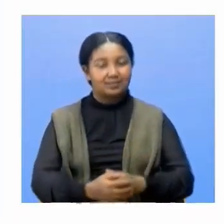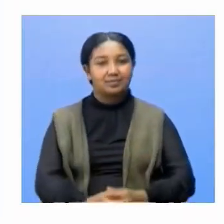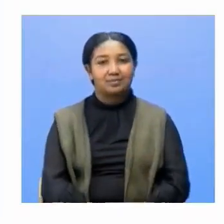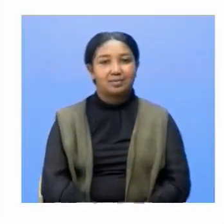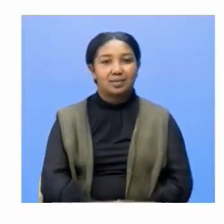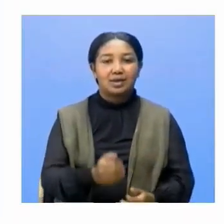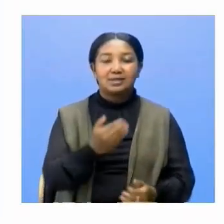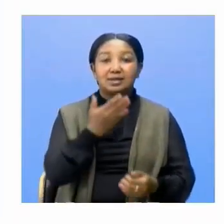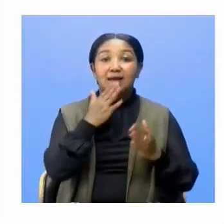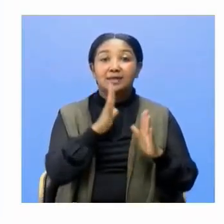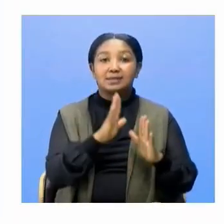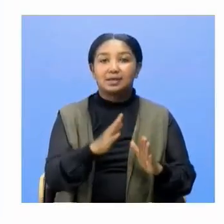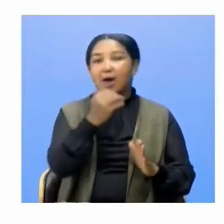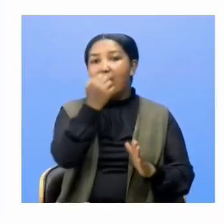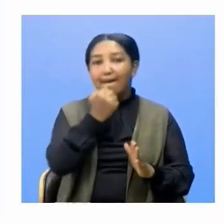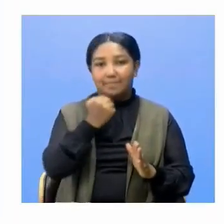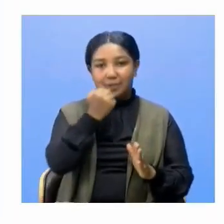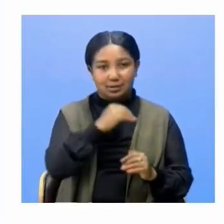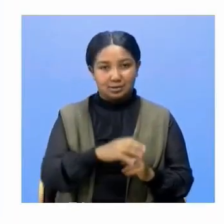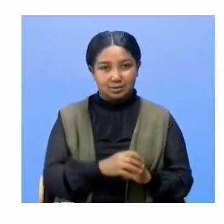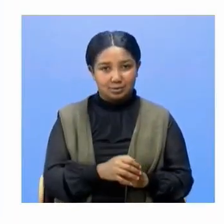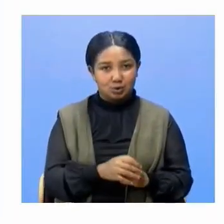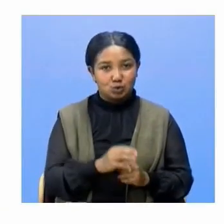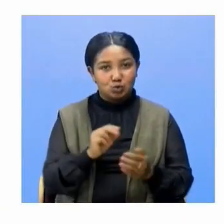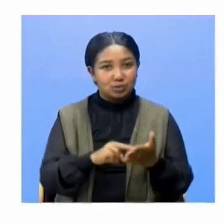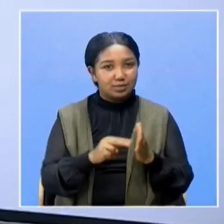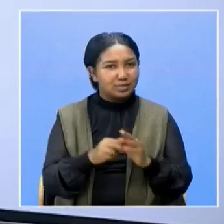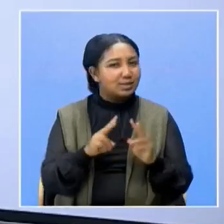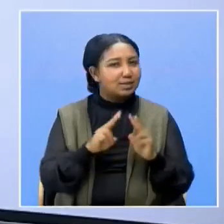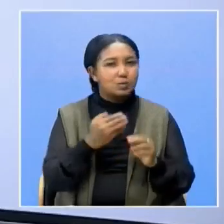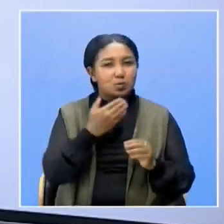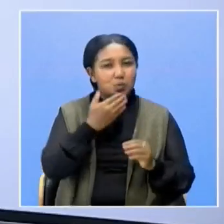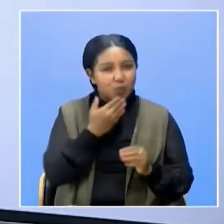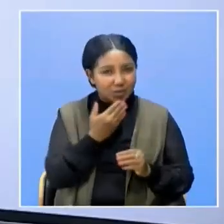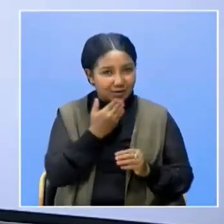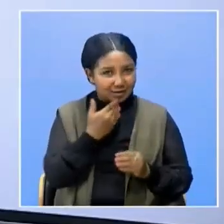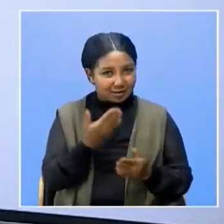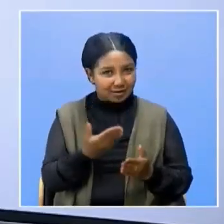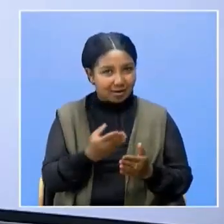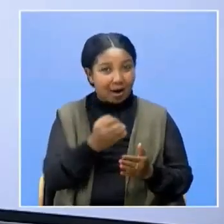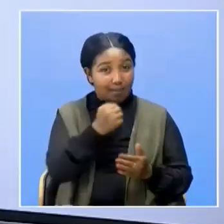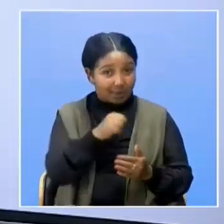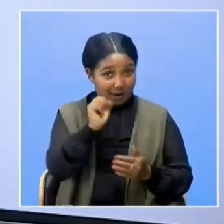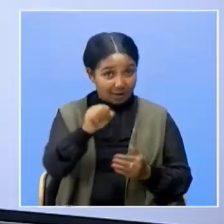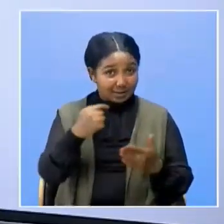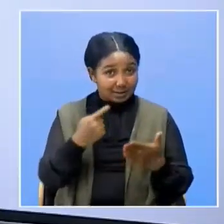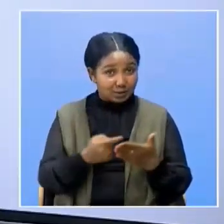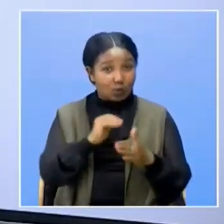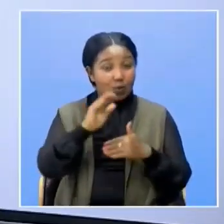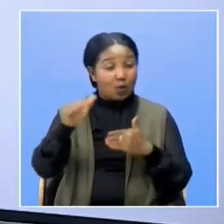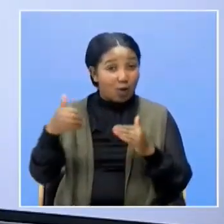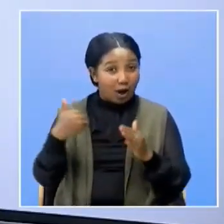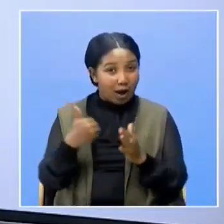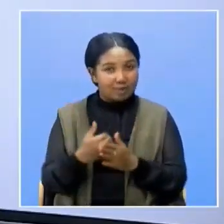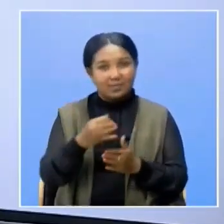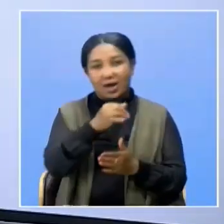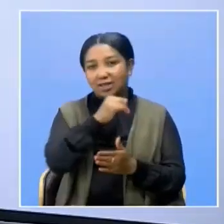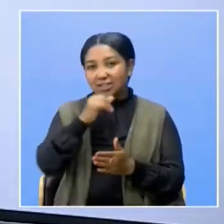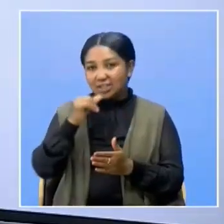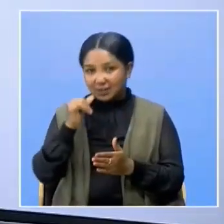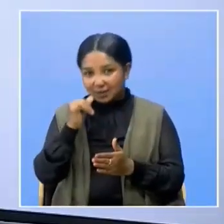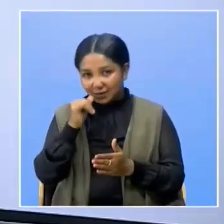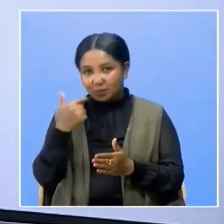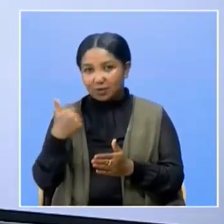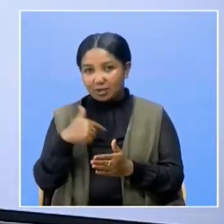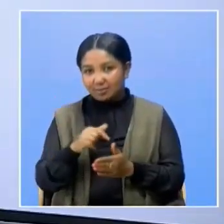The tastiest apples, which means the sweetest apples, yeah? Good. These are all adjectives that we are